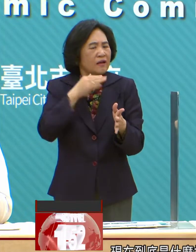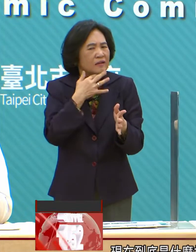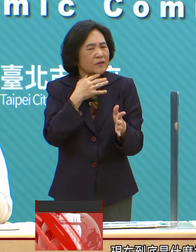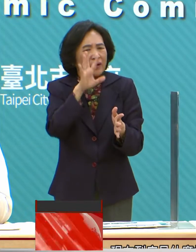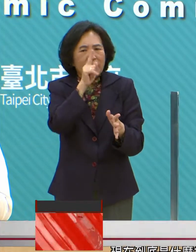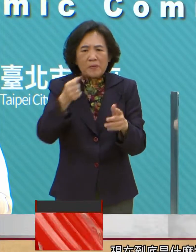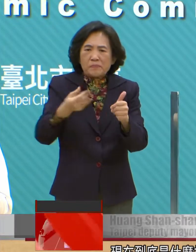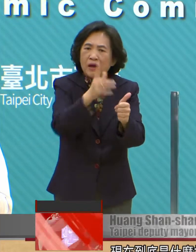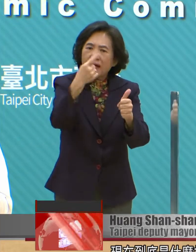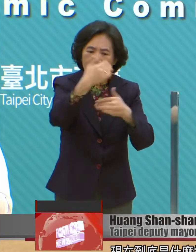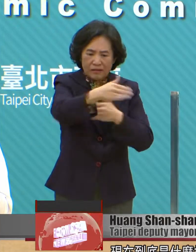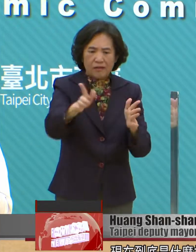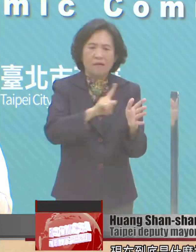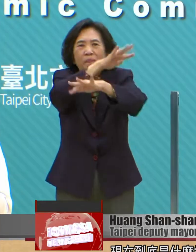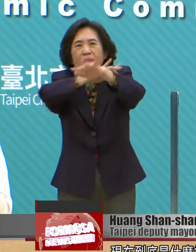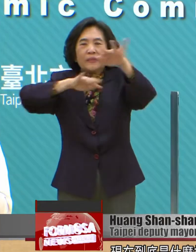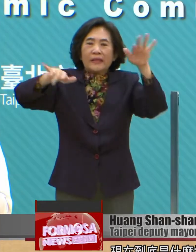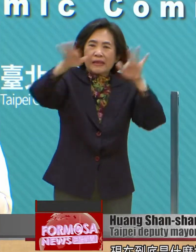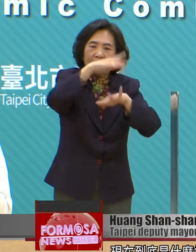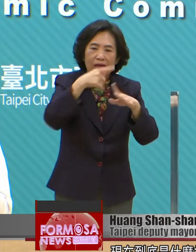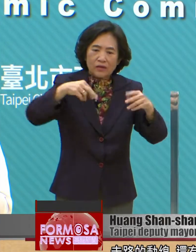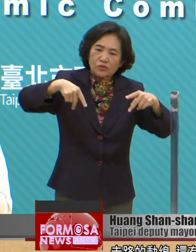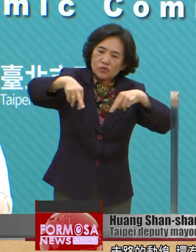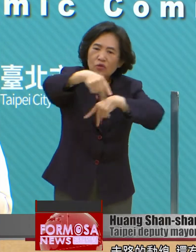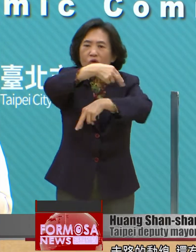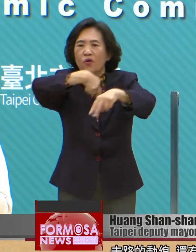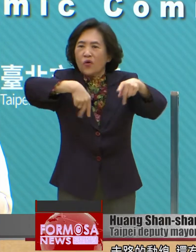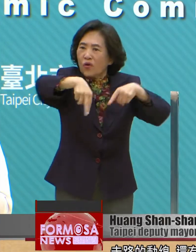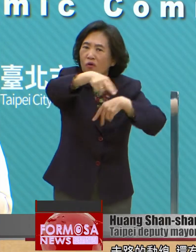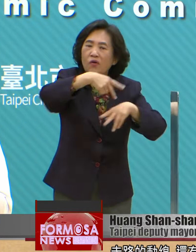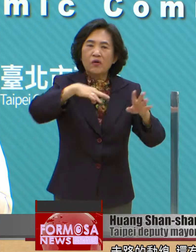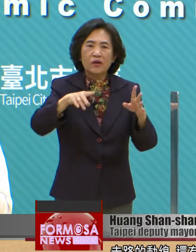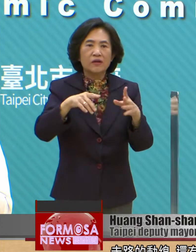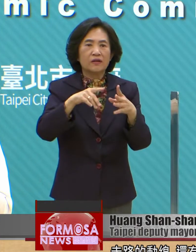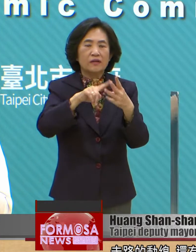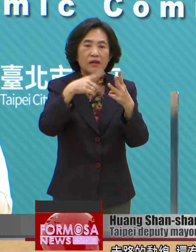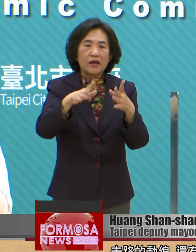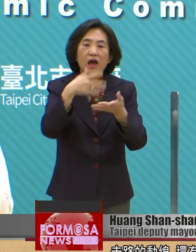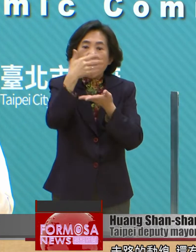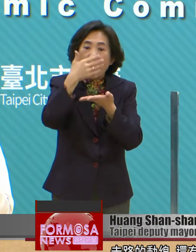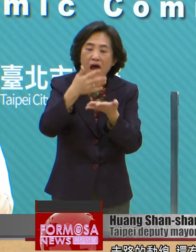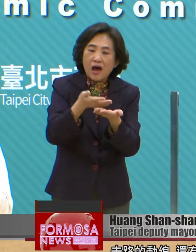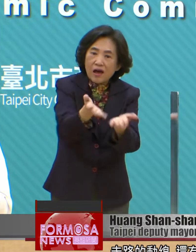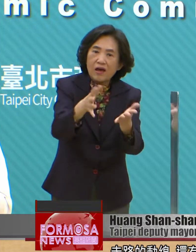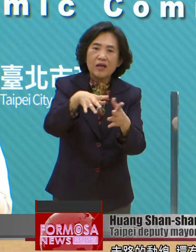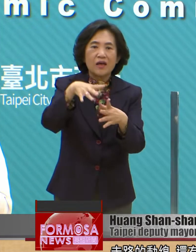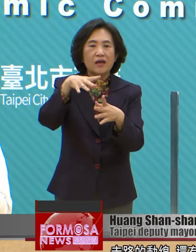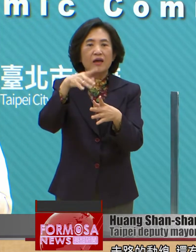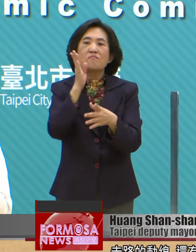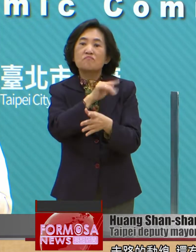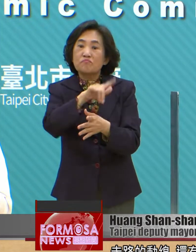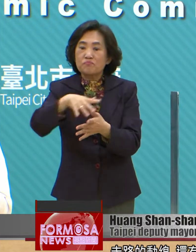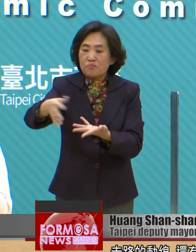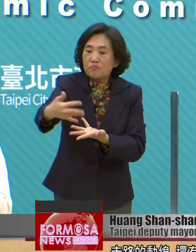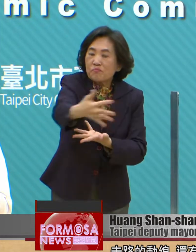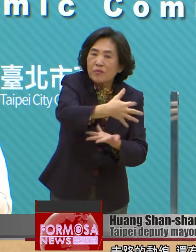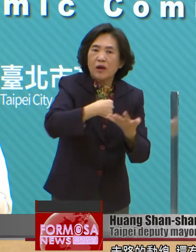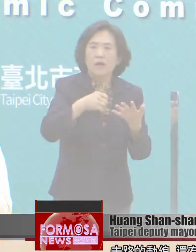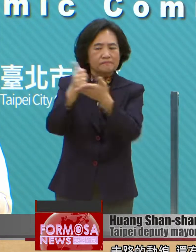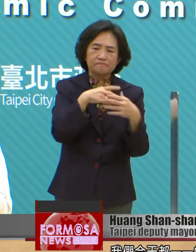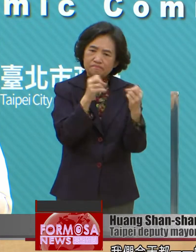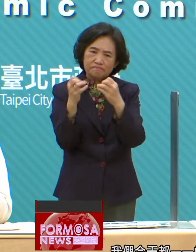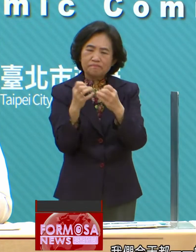We are still investigating how they became infected. We're looking at their movements in the hotel, as well as the meal deliveries and the garbage